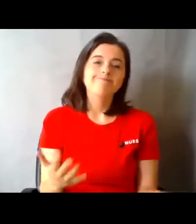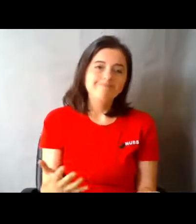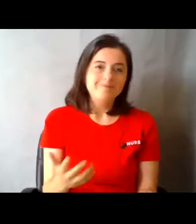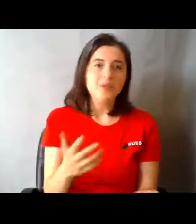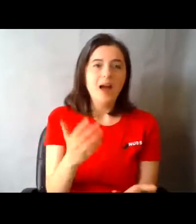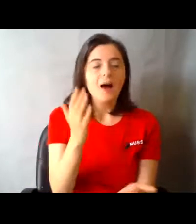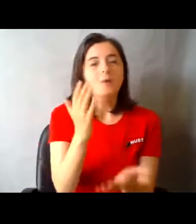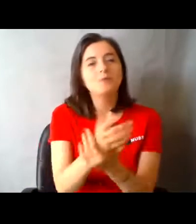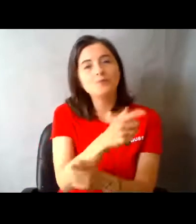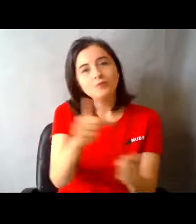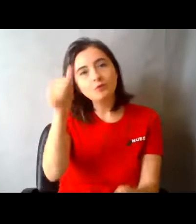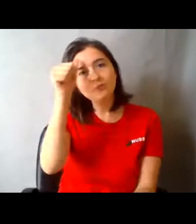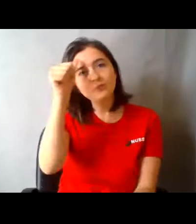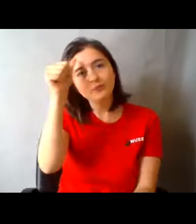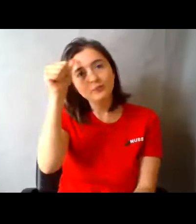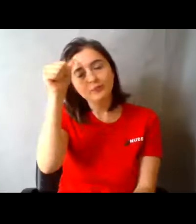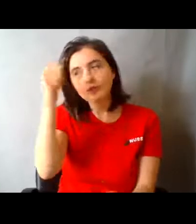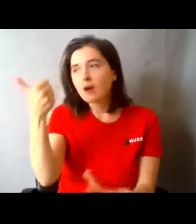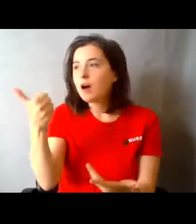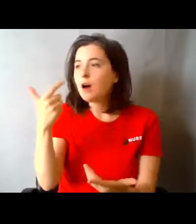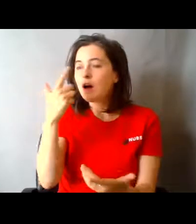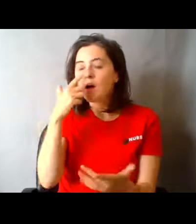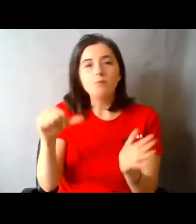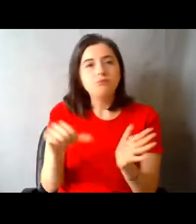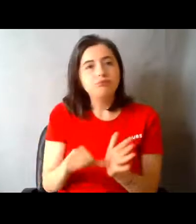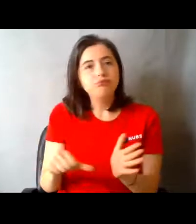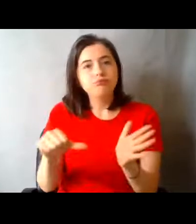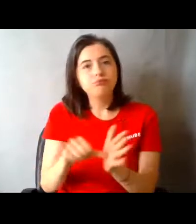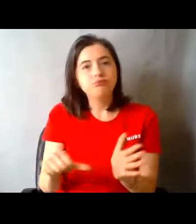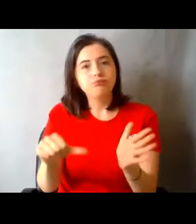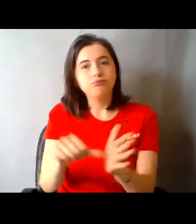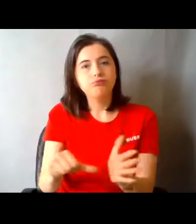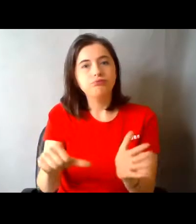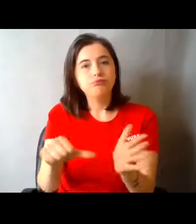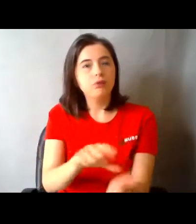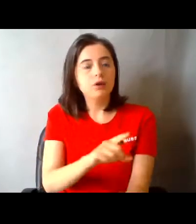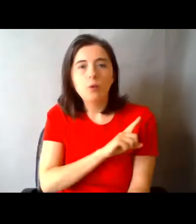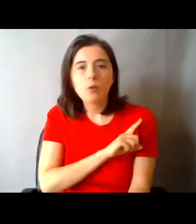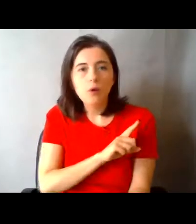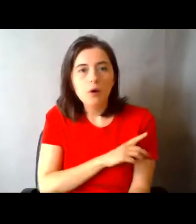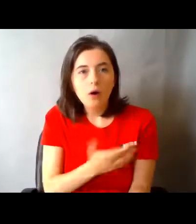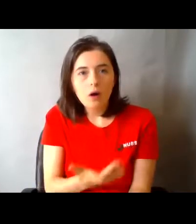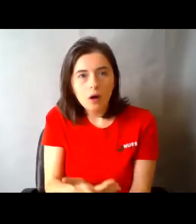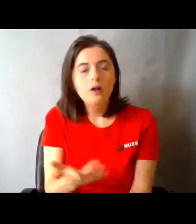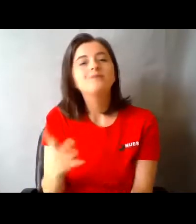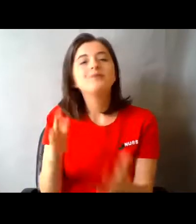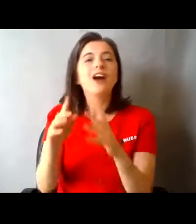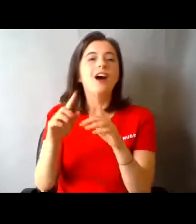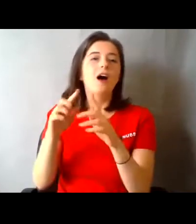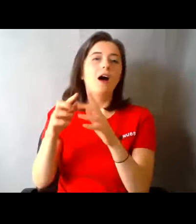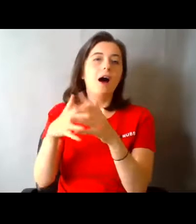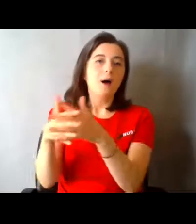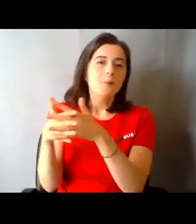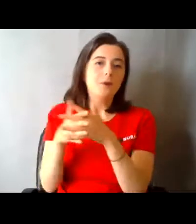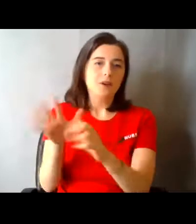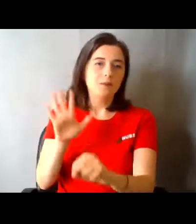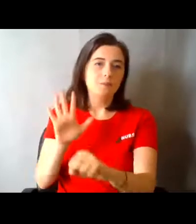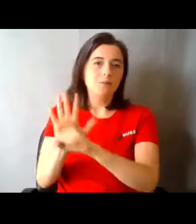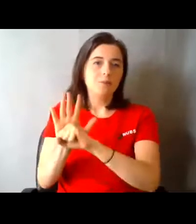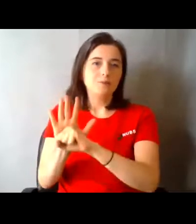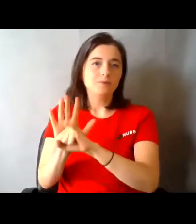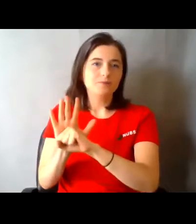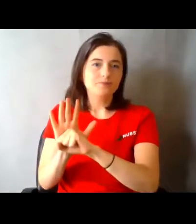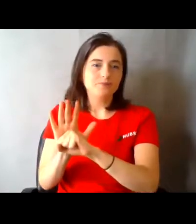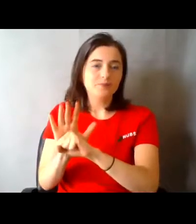of Cuba. This is a blockade which not only affects countries trading directly with Cuba, it affects